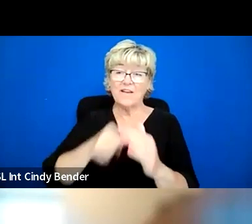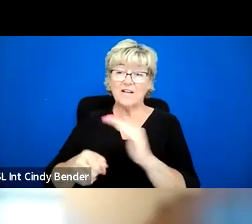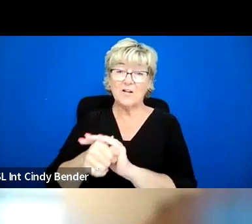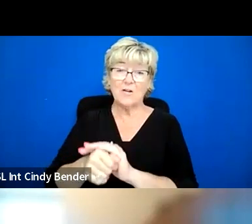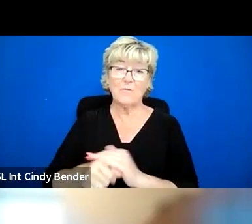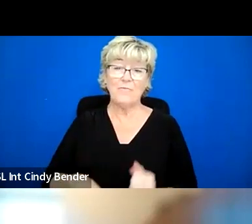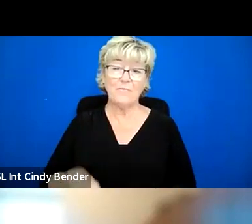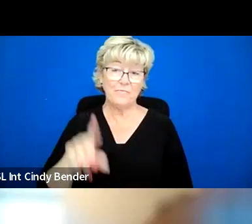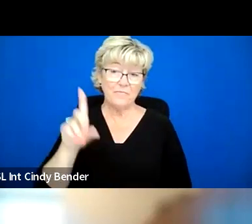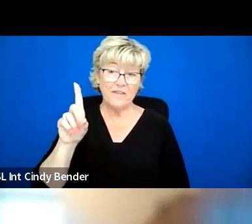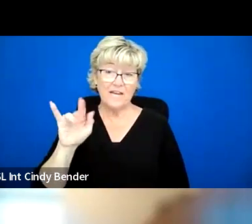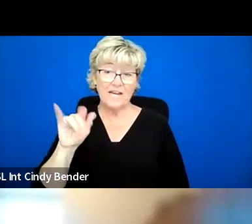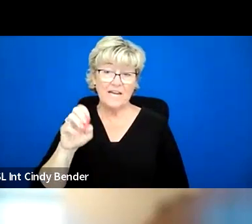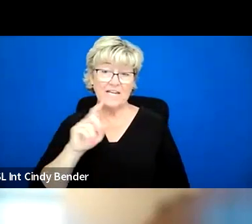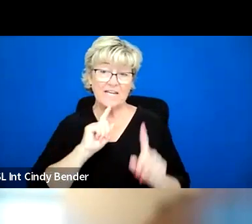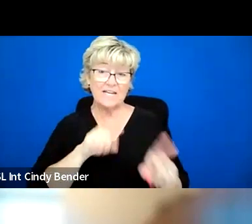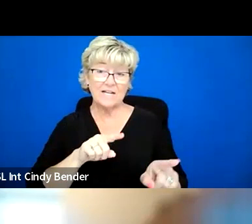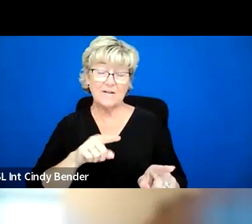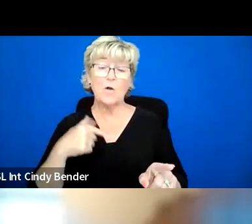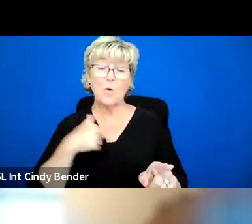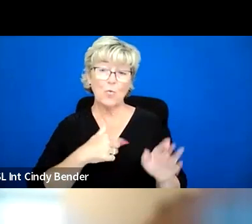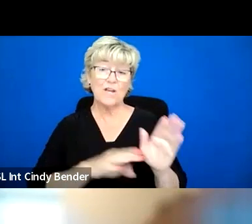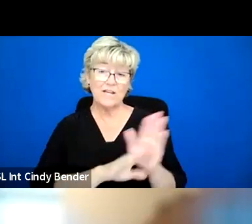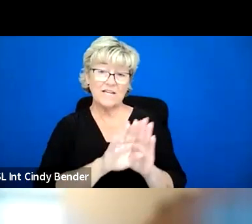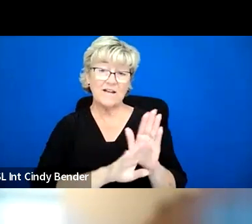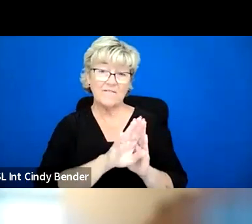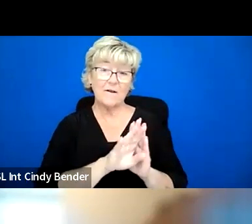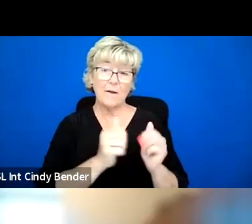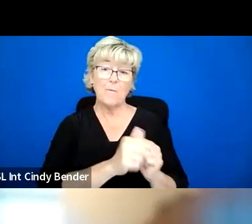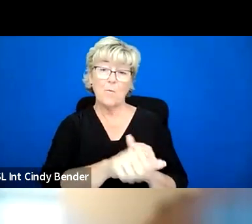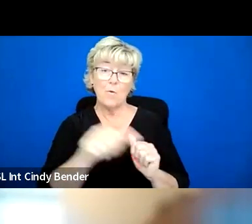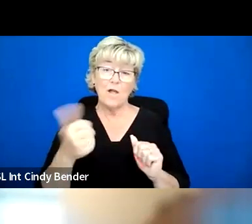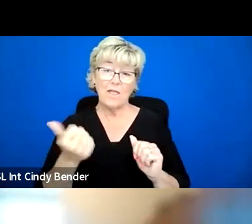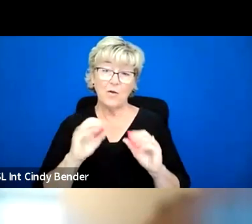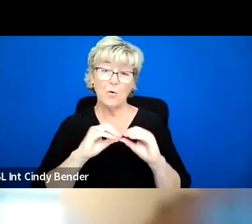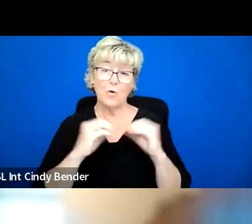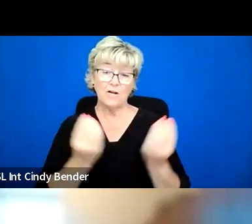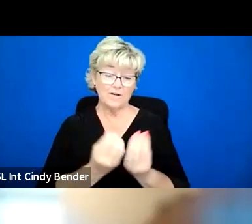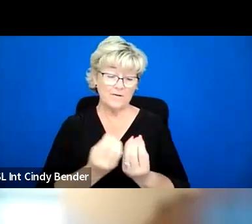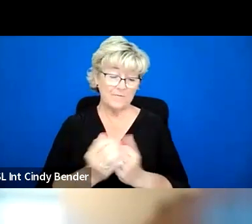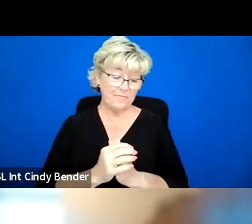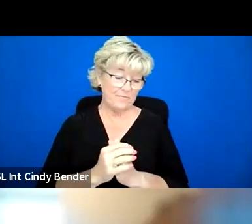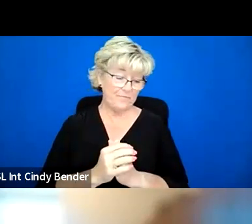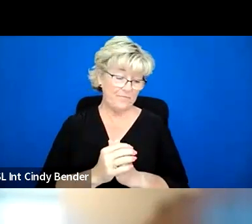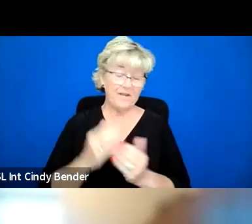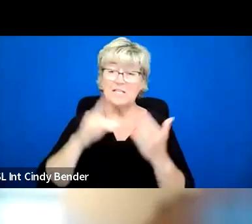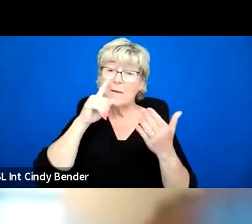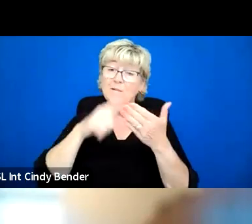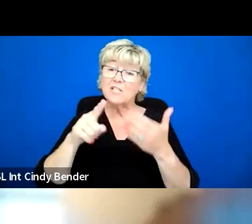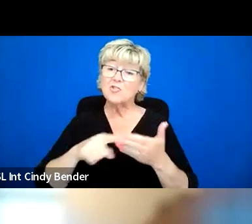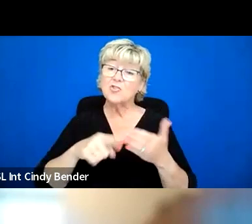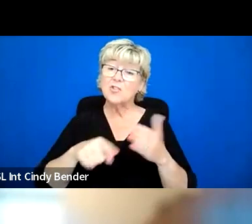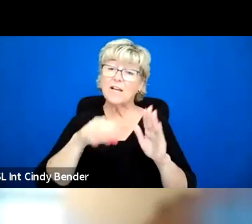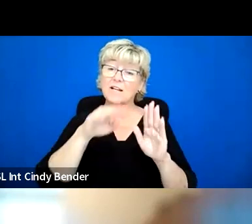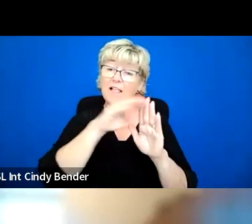So, we have developed with other organizations some checklists